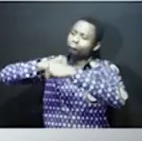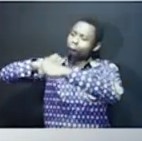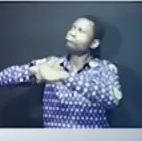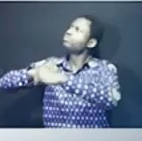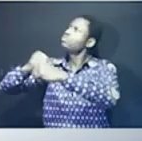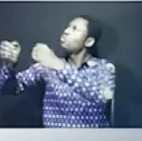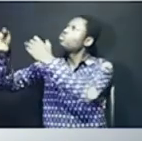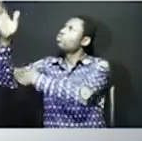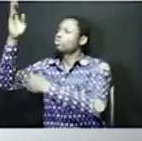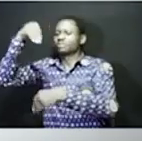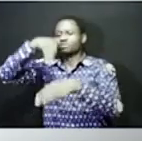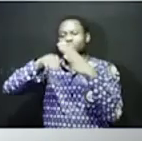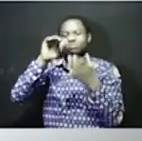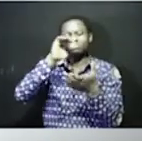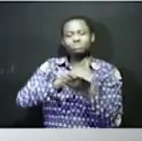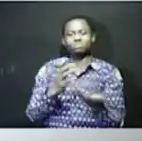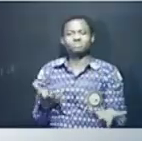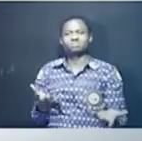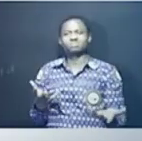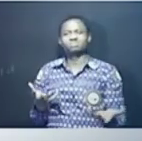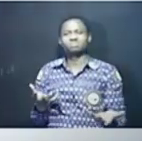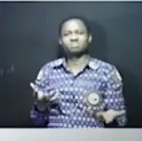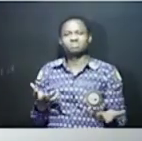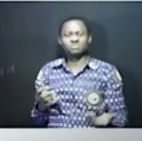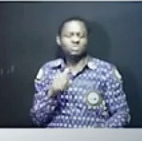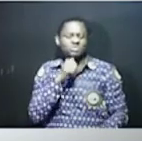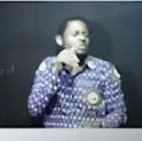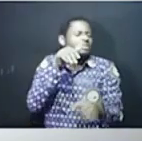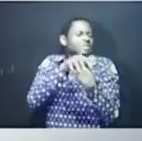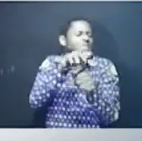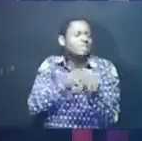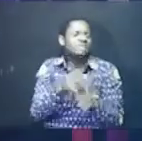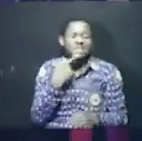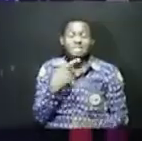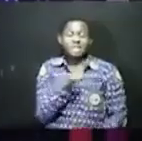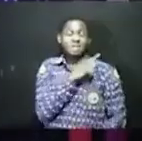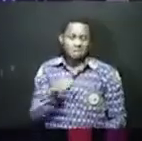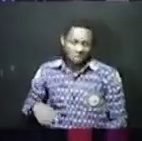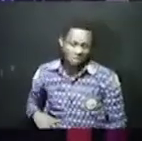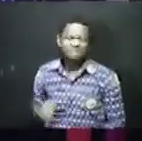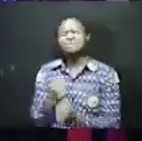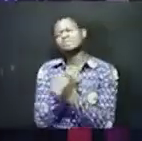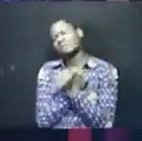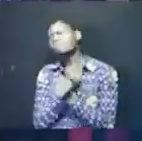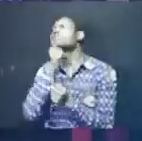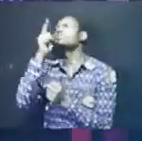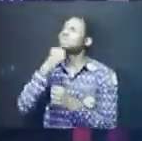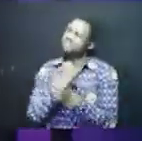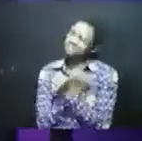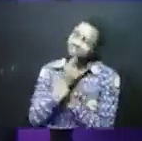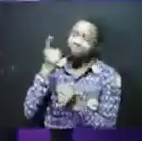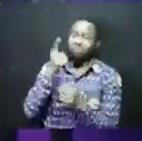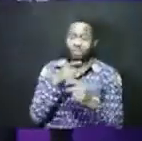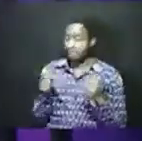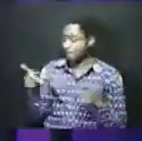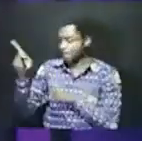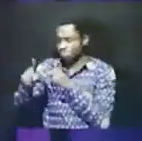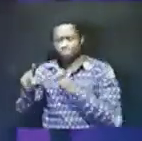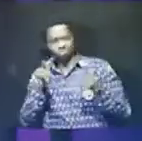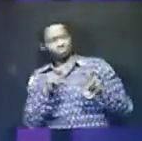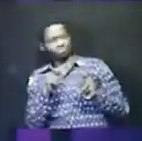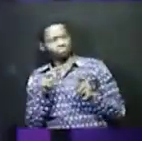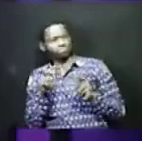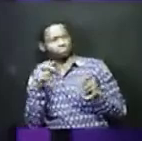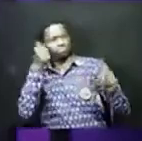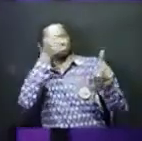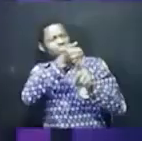defense? It is not enough to say, Lord, I love you, when people are castigating him here, left and right, and they are saying that